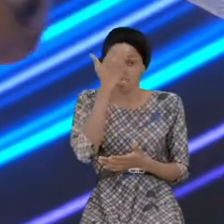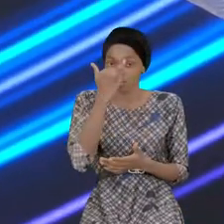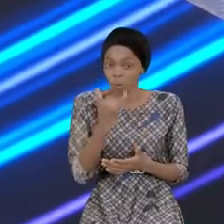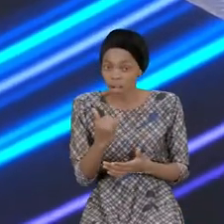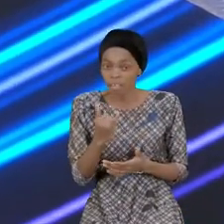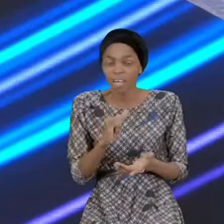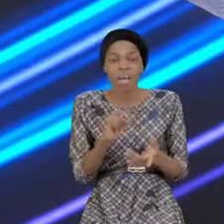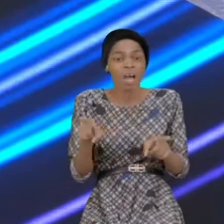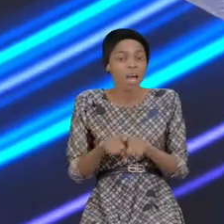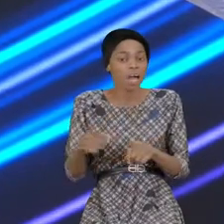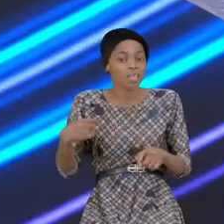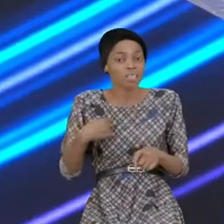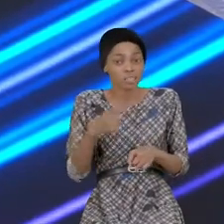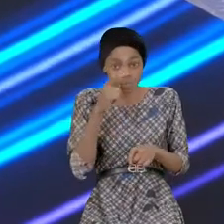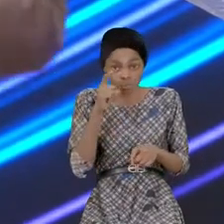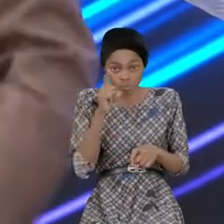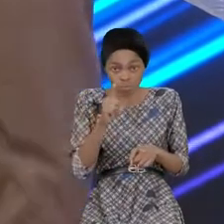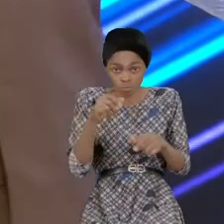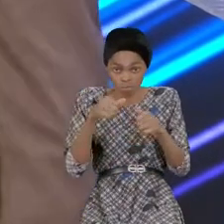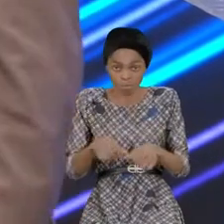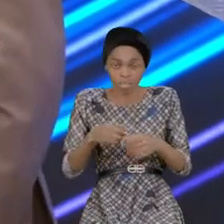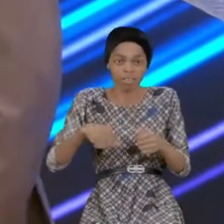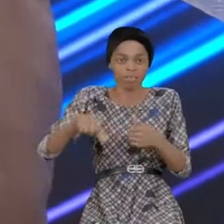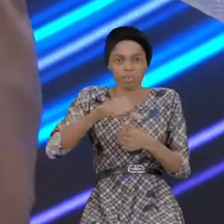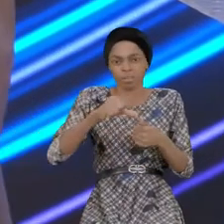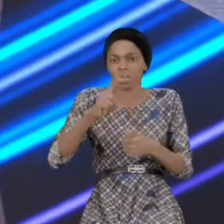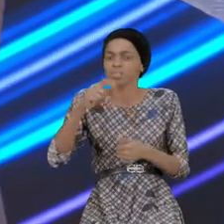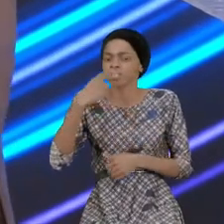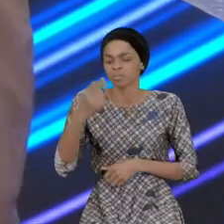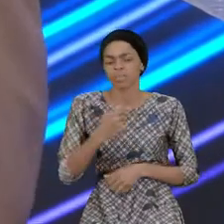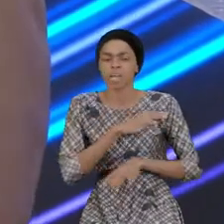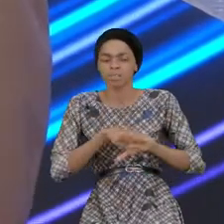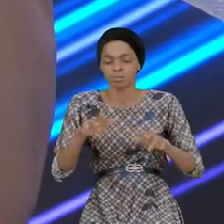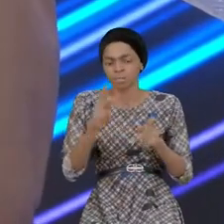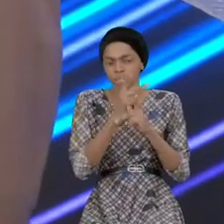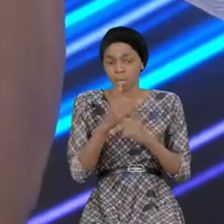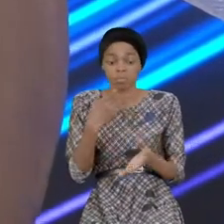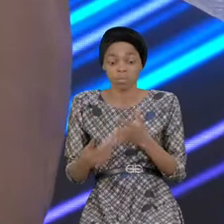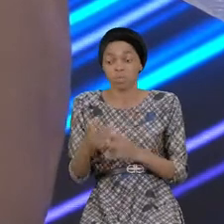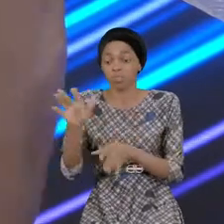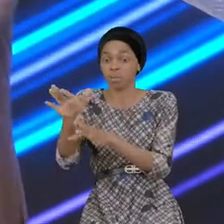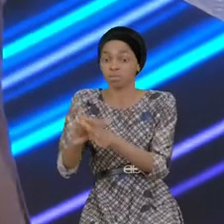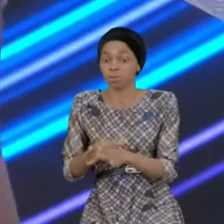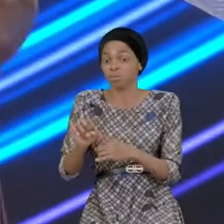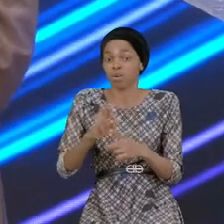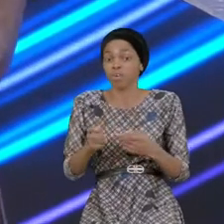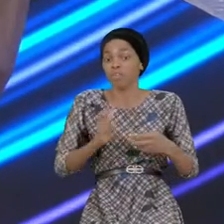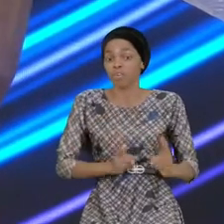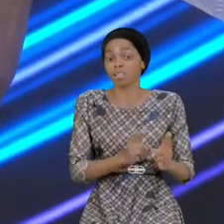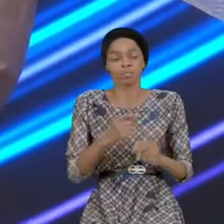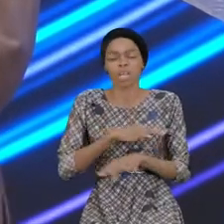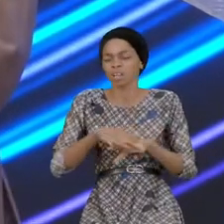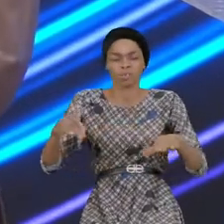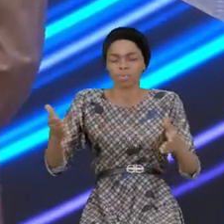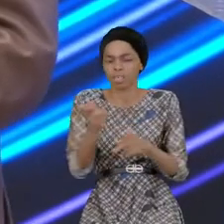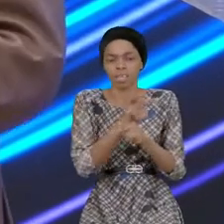you remain in fellowship and you don't say, I don't care whether they are slow or fast, I don't care whether